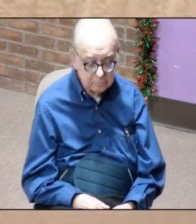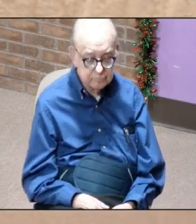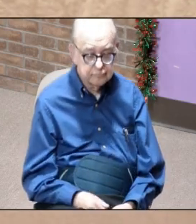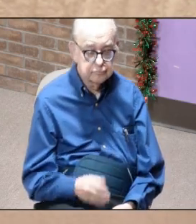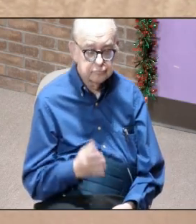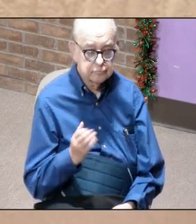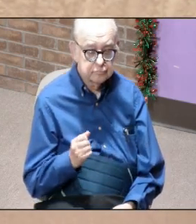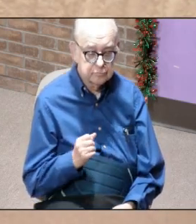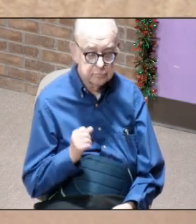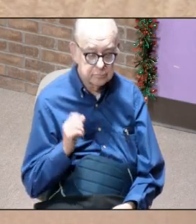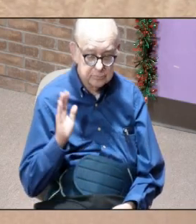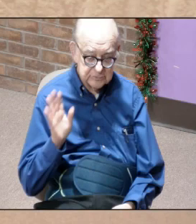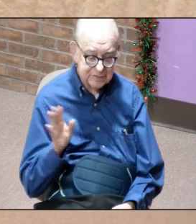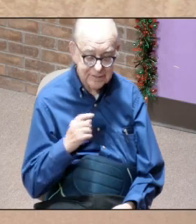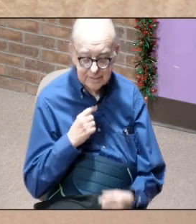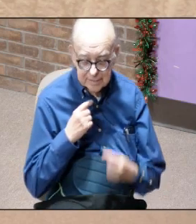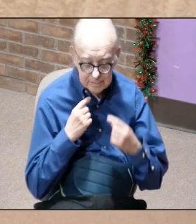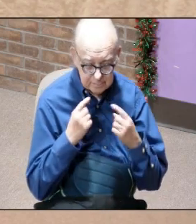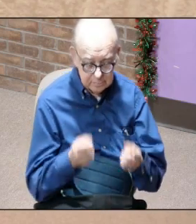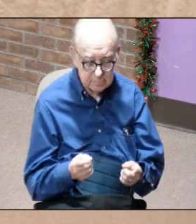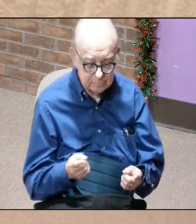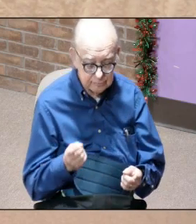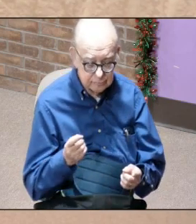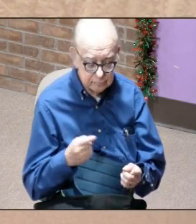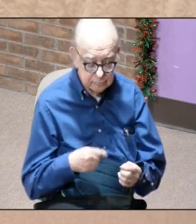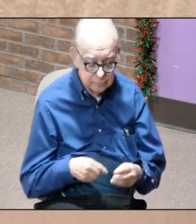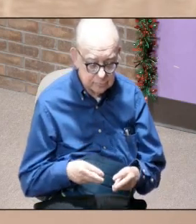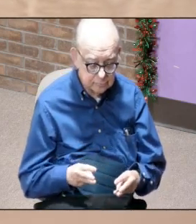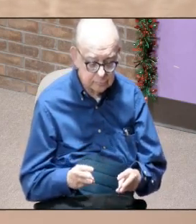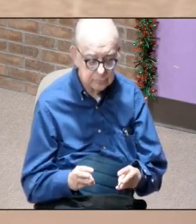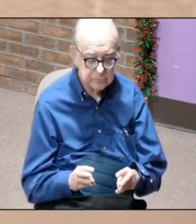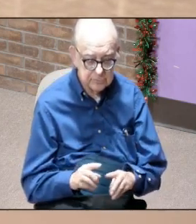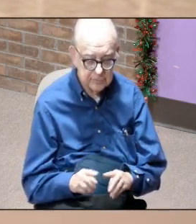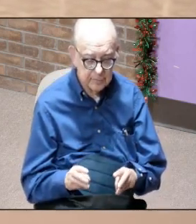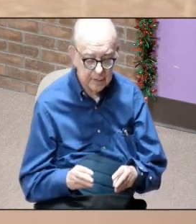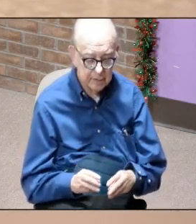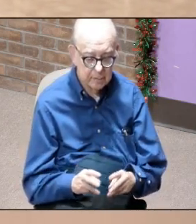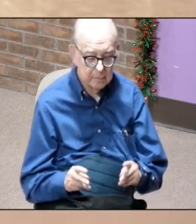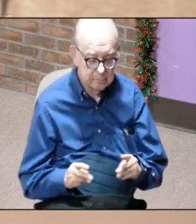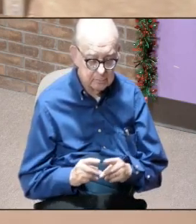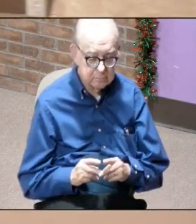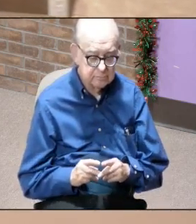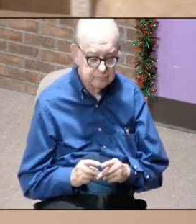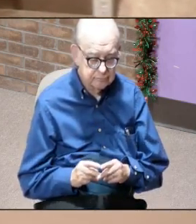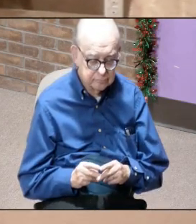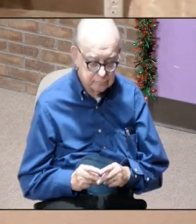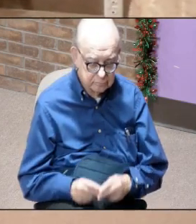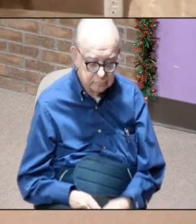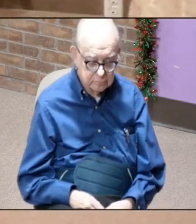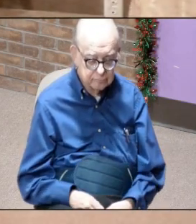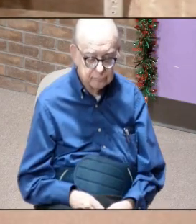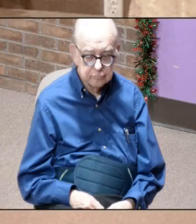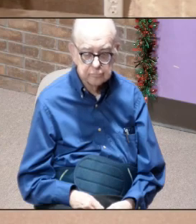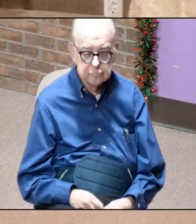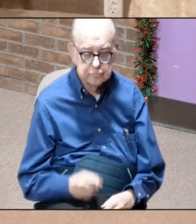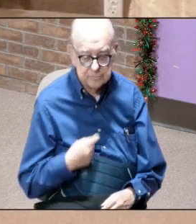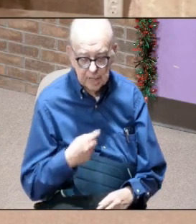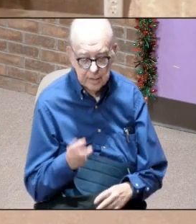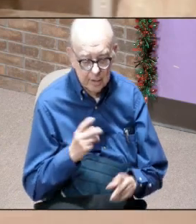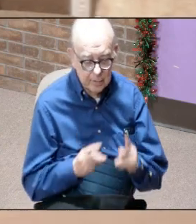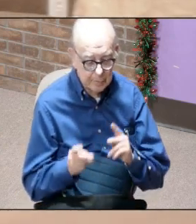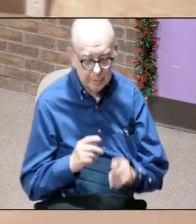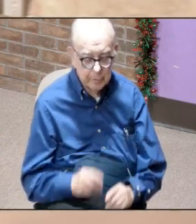Because here's the command. Go into the highways and the byways and compel them to come in.